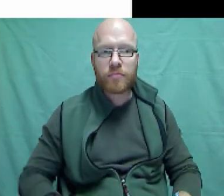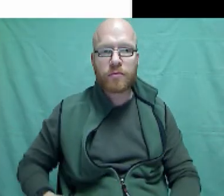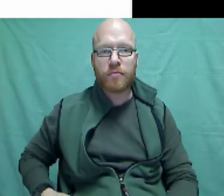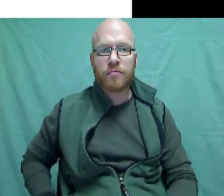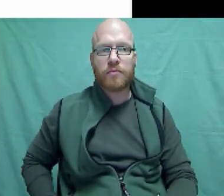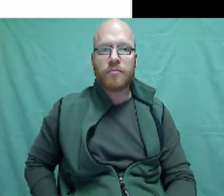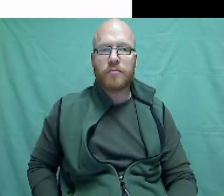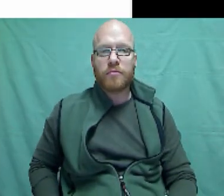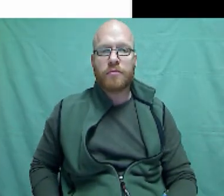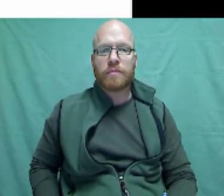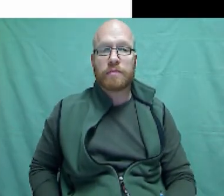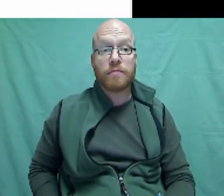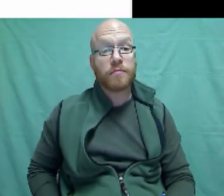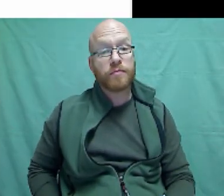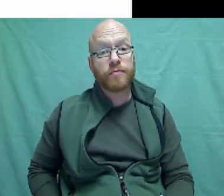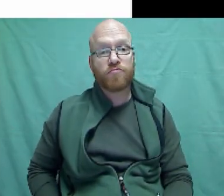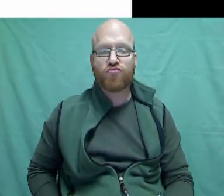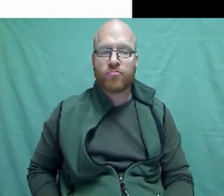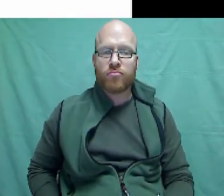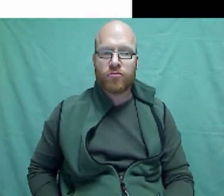We have what we need.